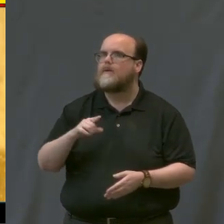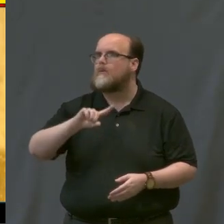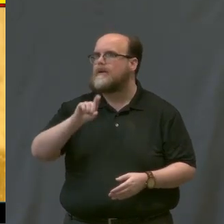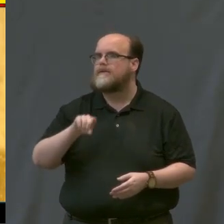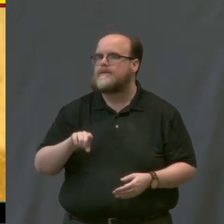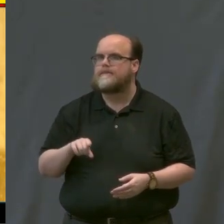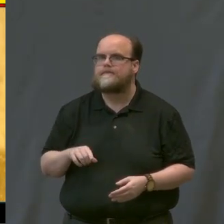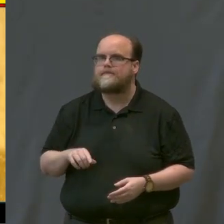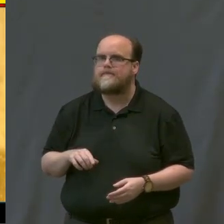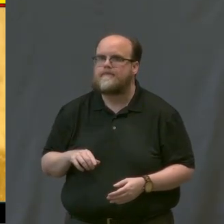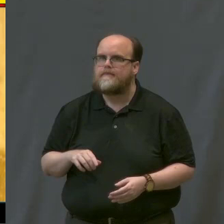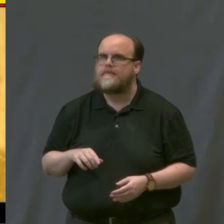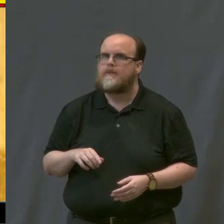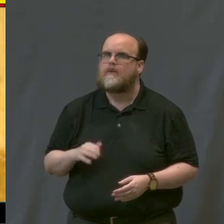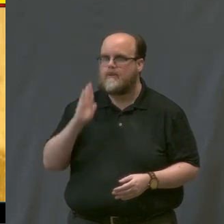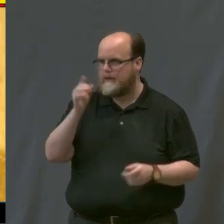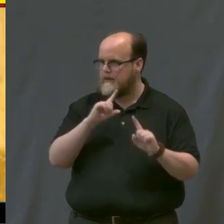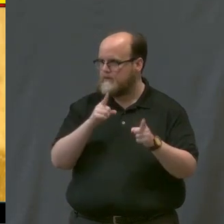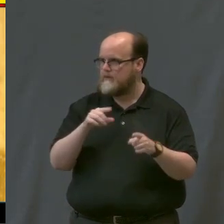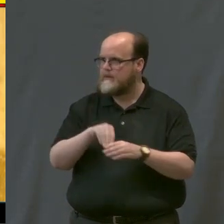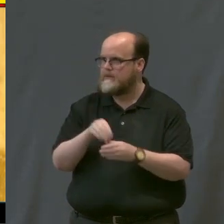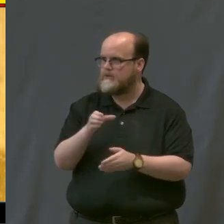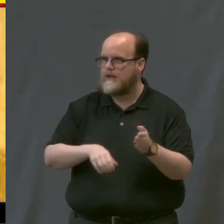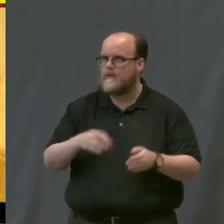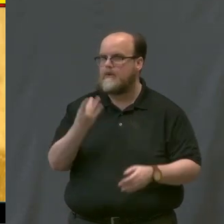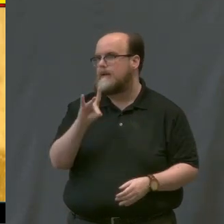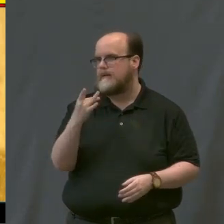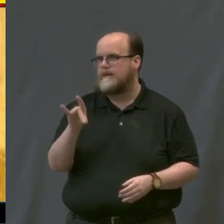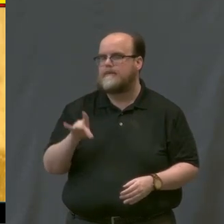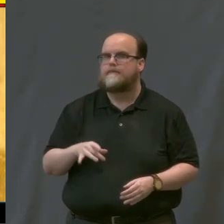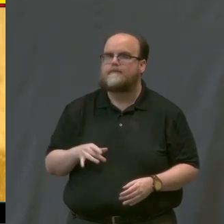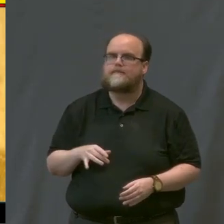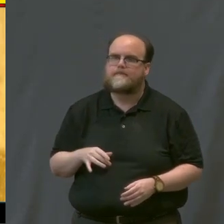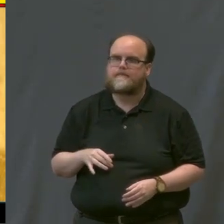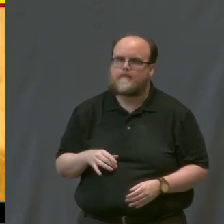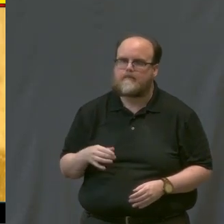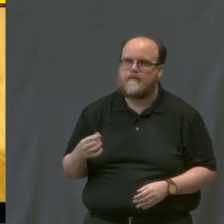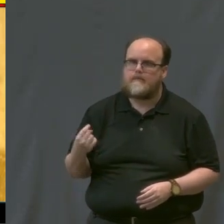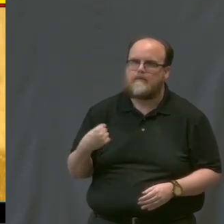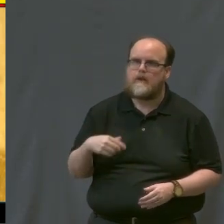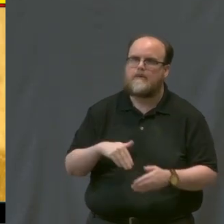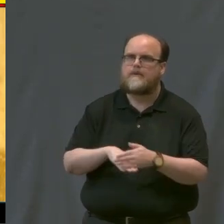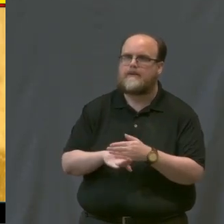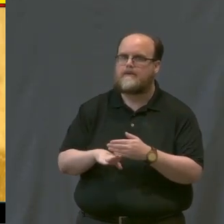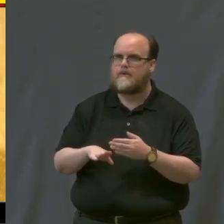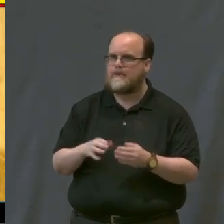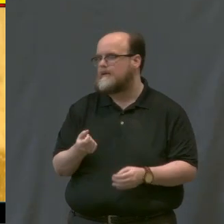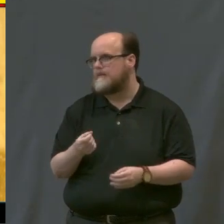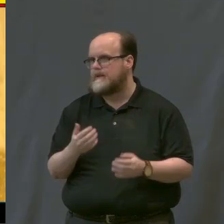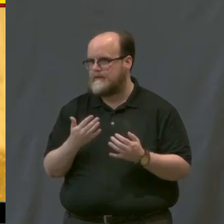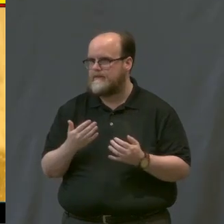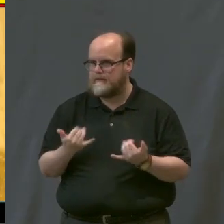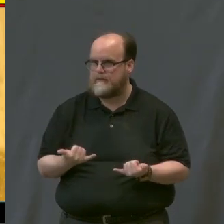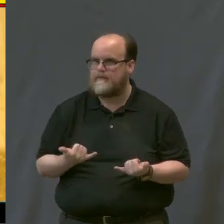that it's actually going to be answered in chapter 18. We'll get into it just a little bit here.